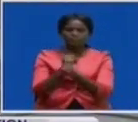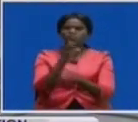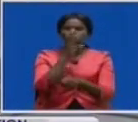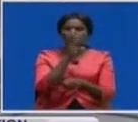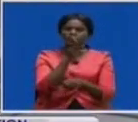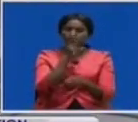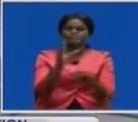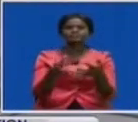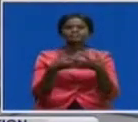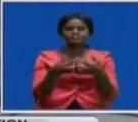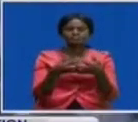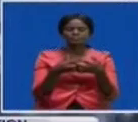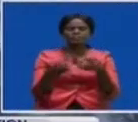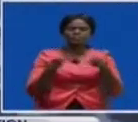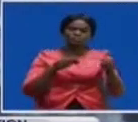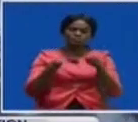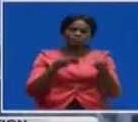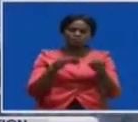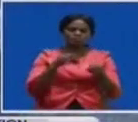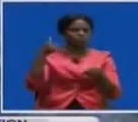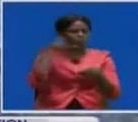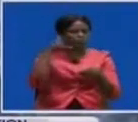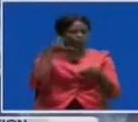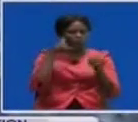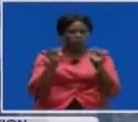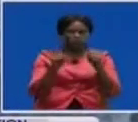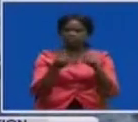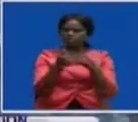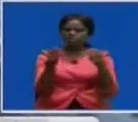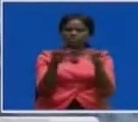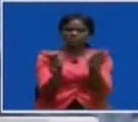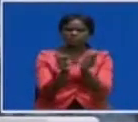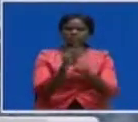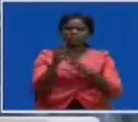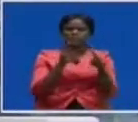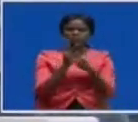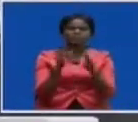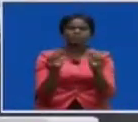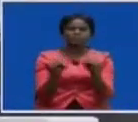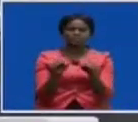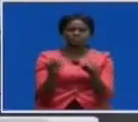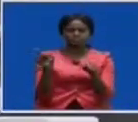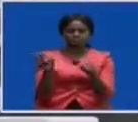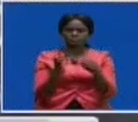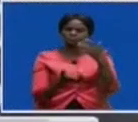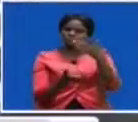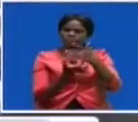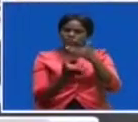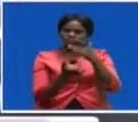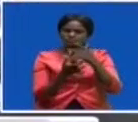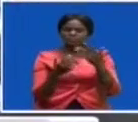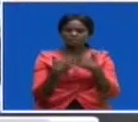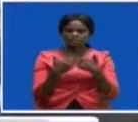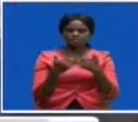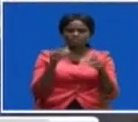pumps that can be controlled on phone from any part of the world. The technology has been put in place